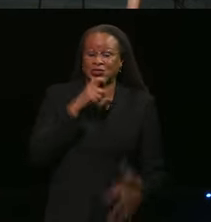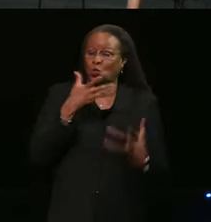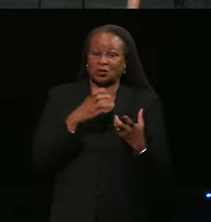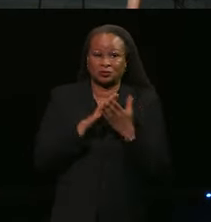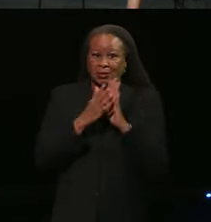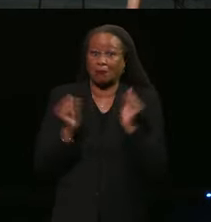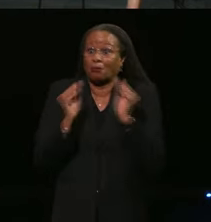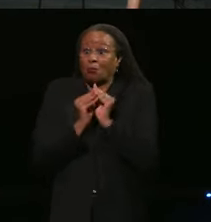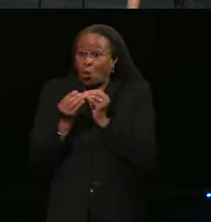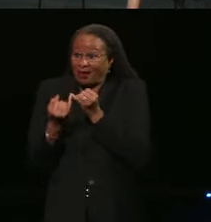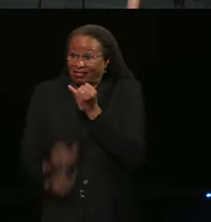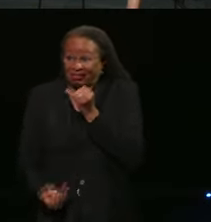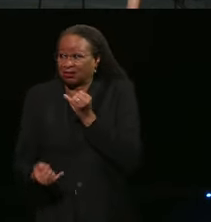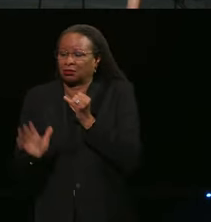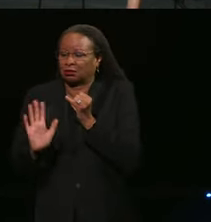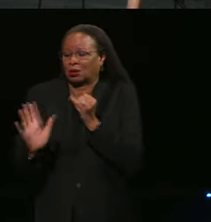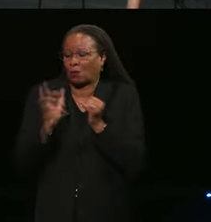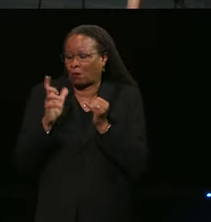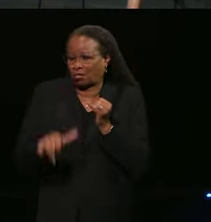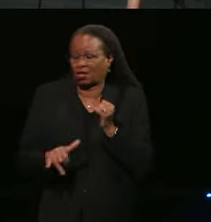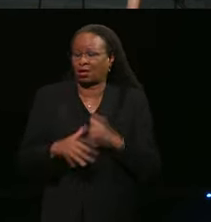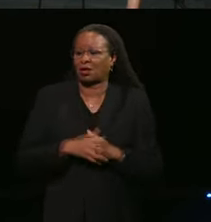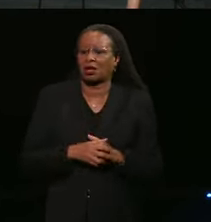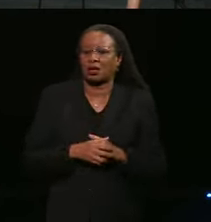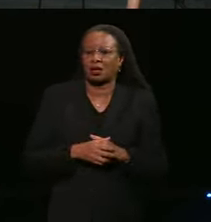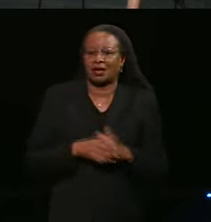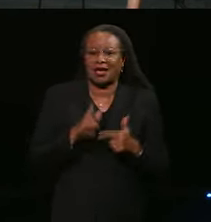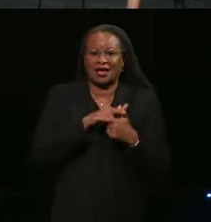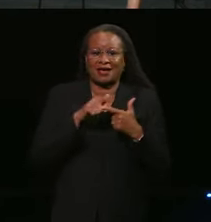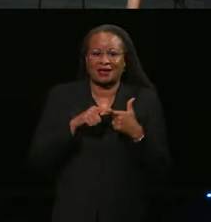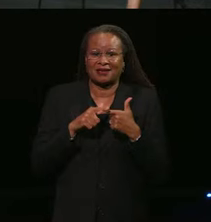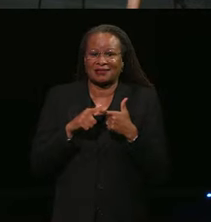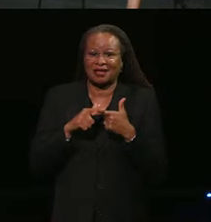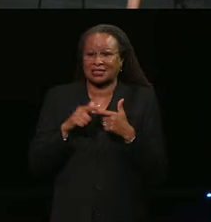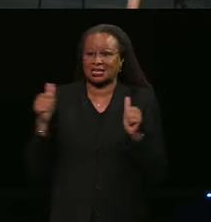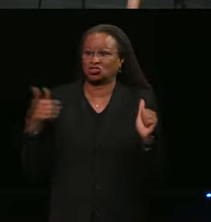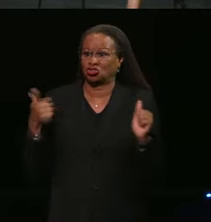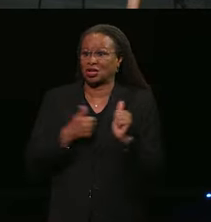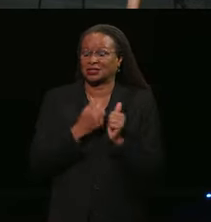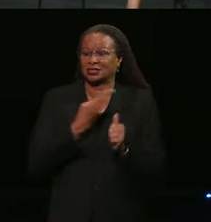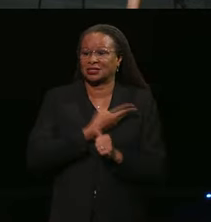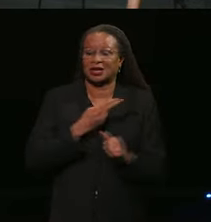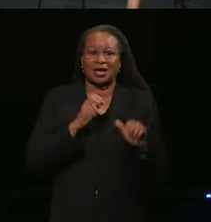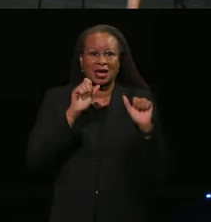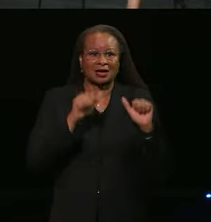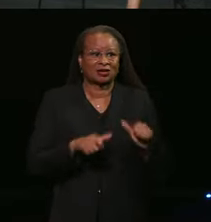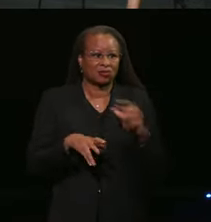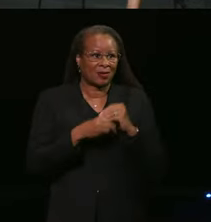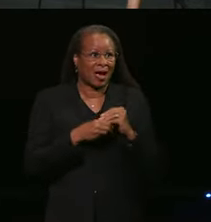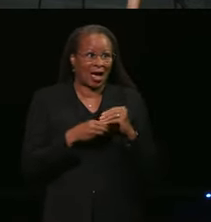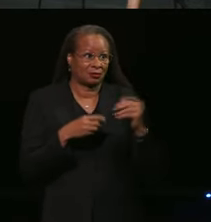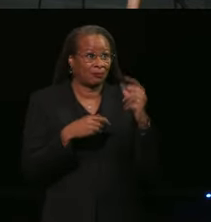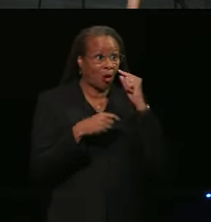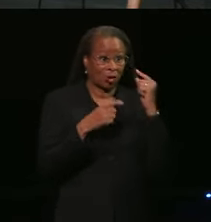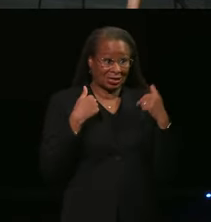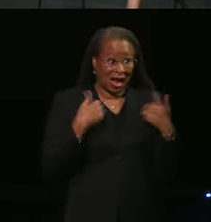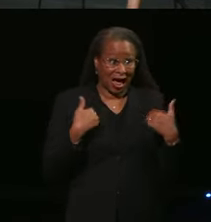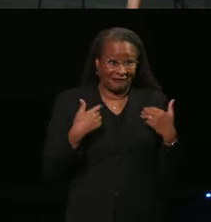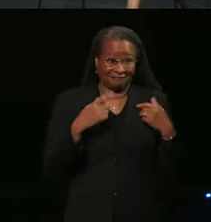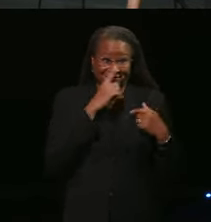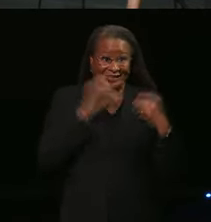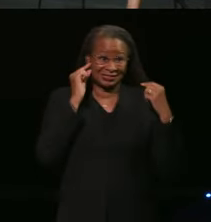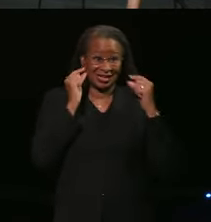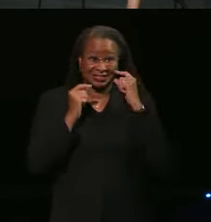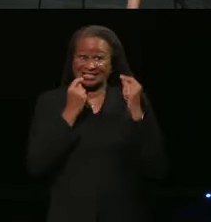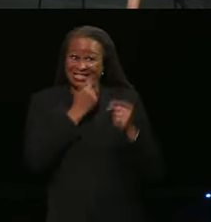thinner, like for instance for him. And then they were chasing us like, could you put some prosthetics on me? Could you put something? Can I